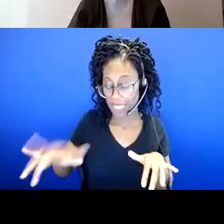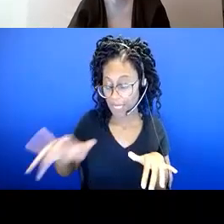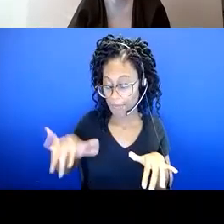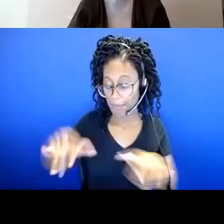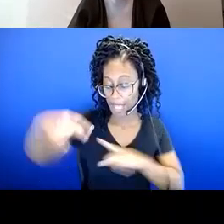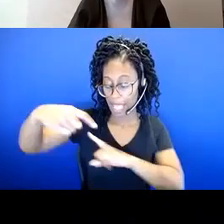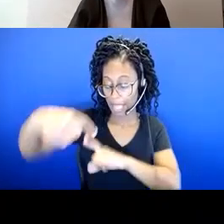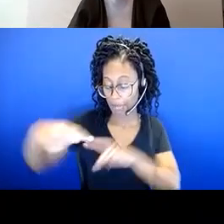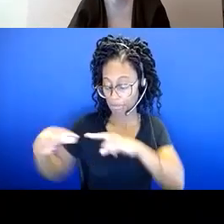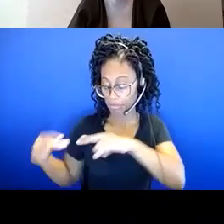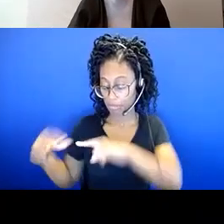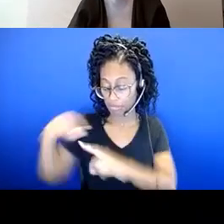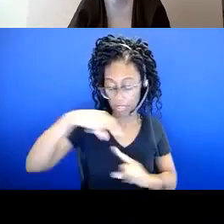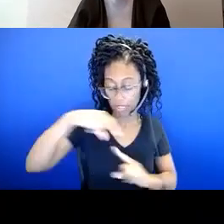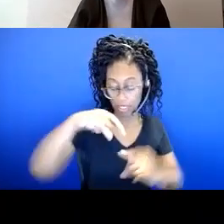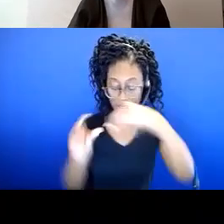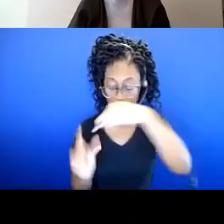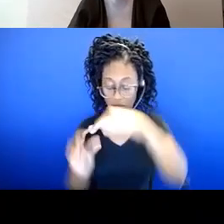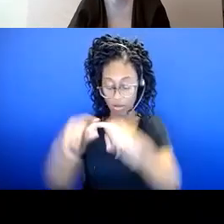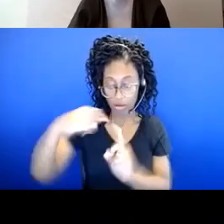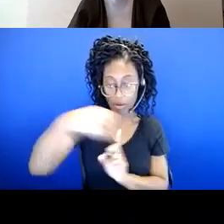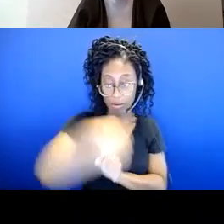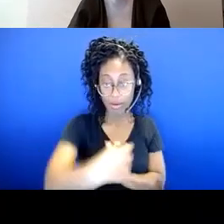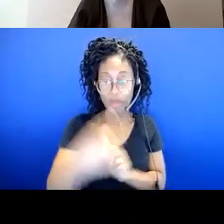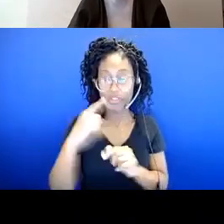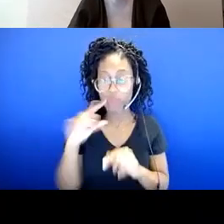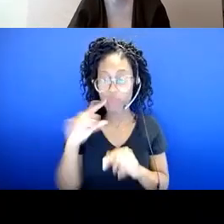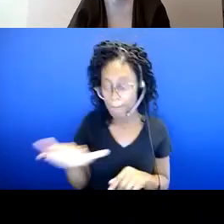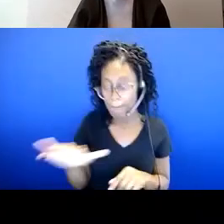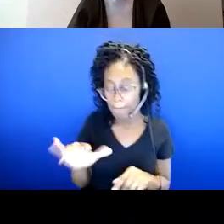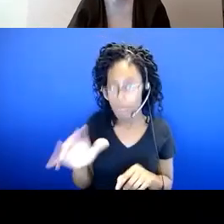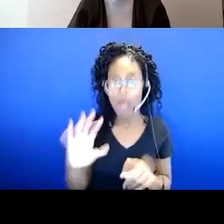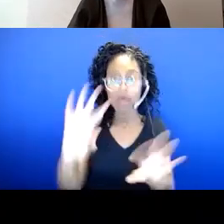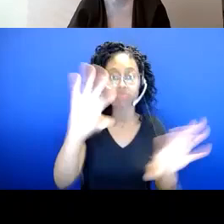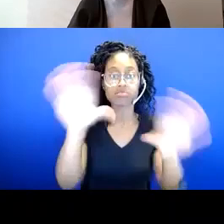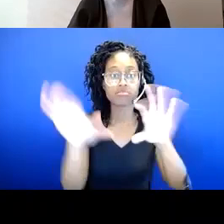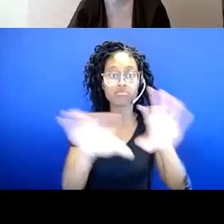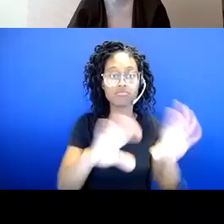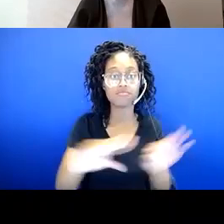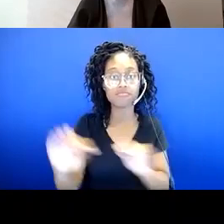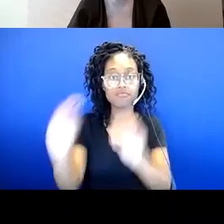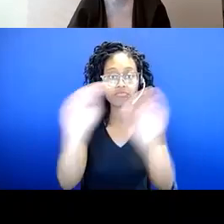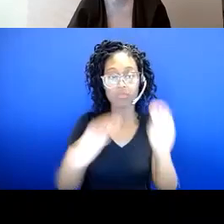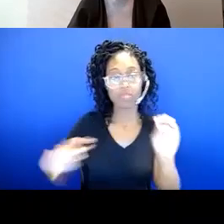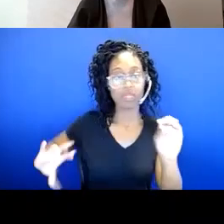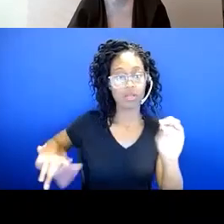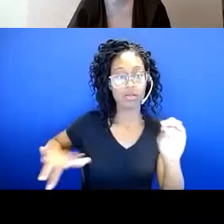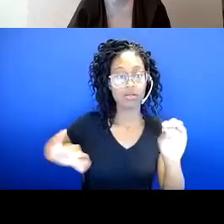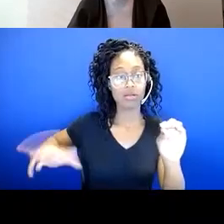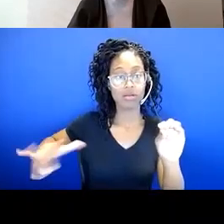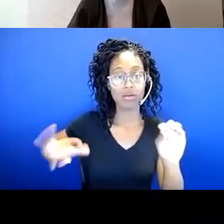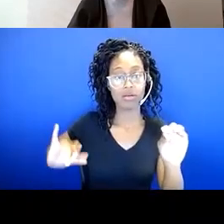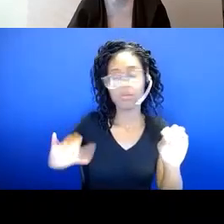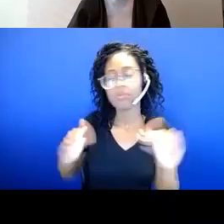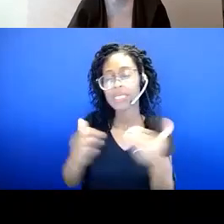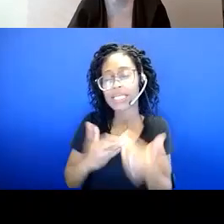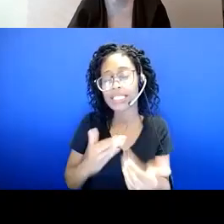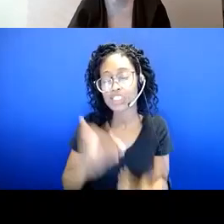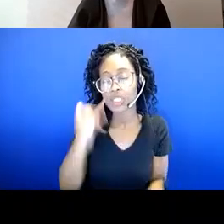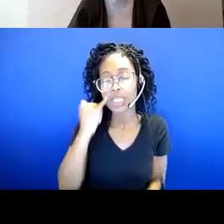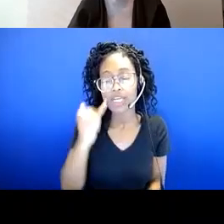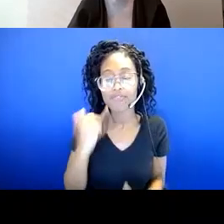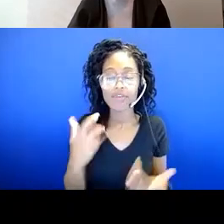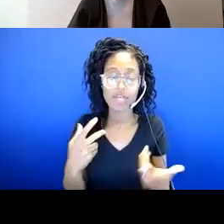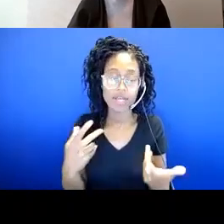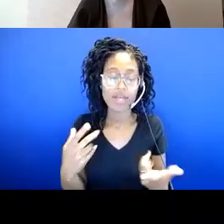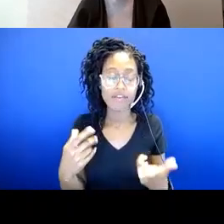to move around and navigate through the poster. So it'll be much easier for people that have physical hand